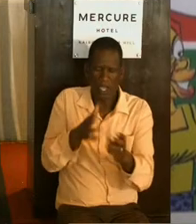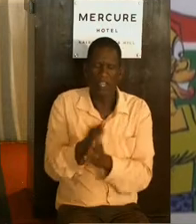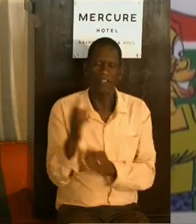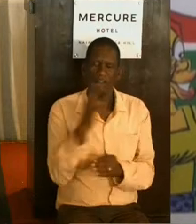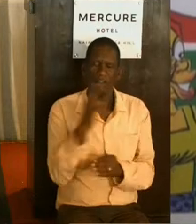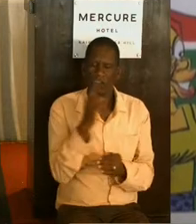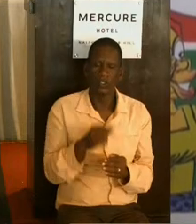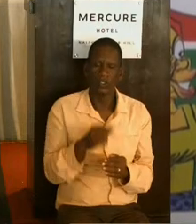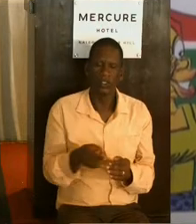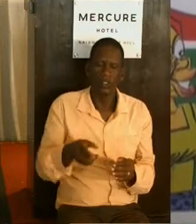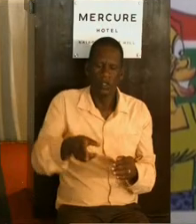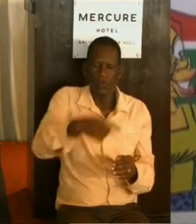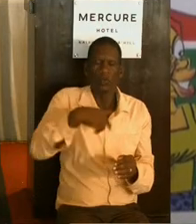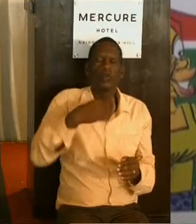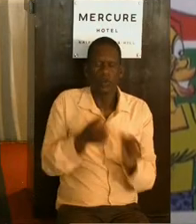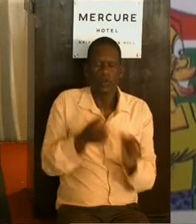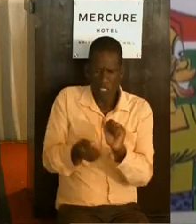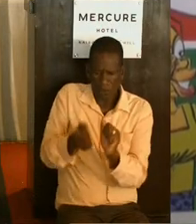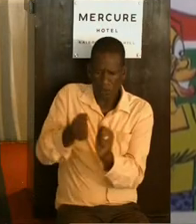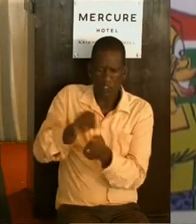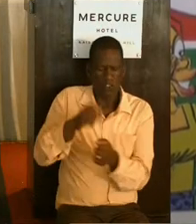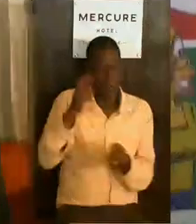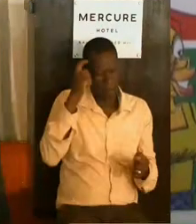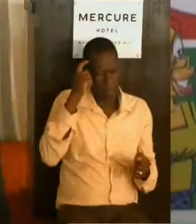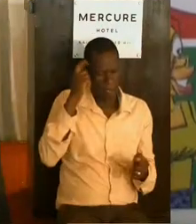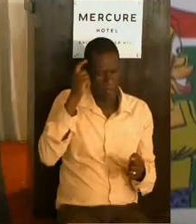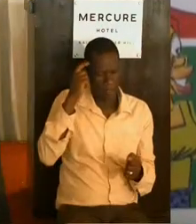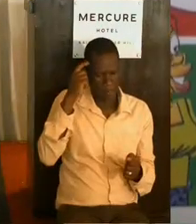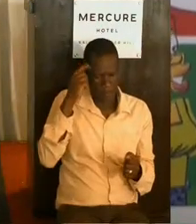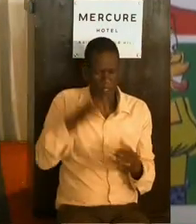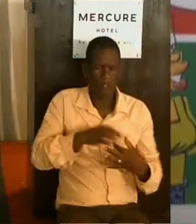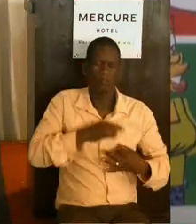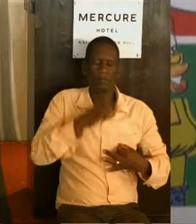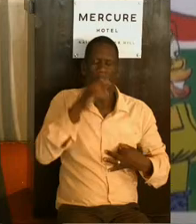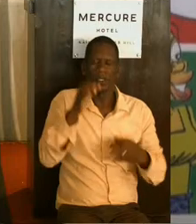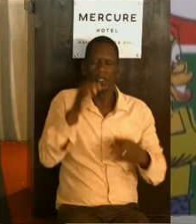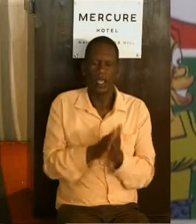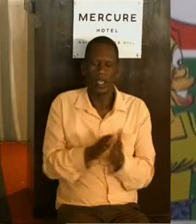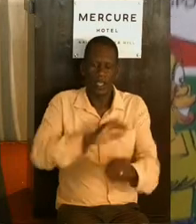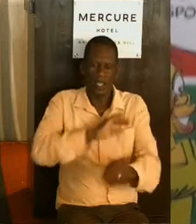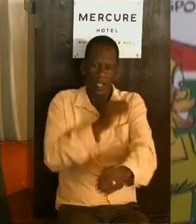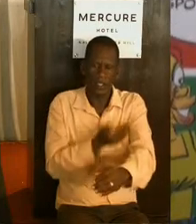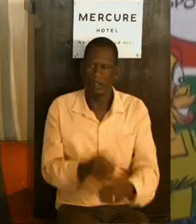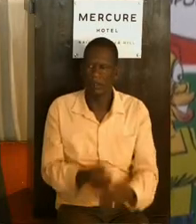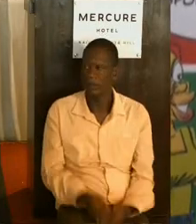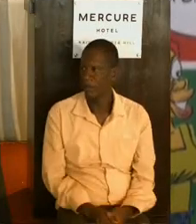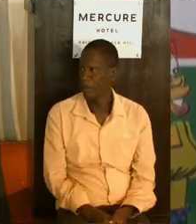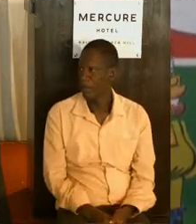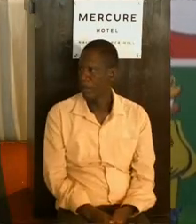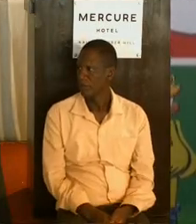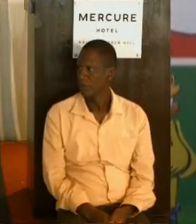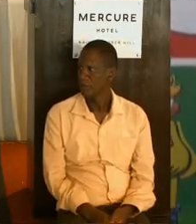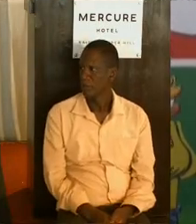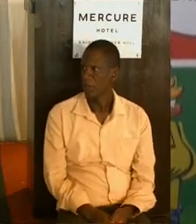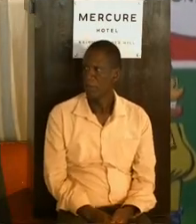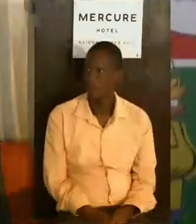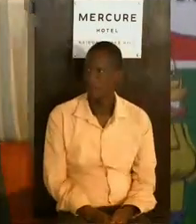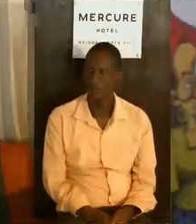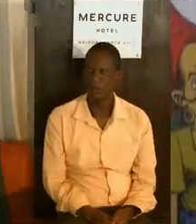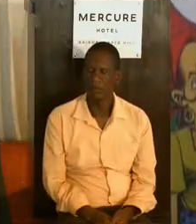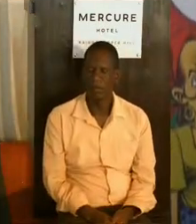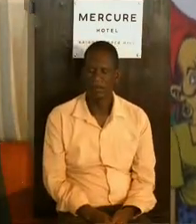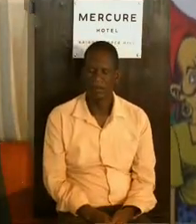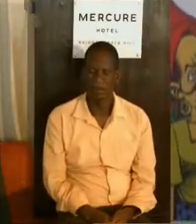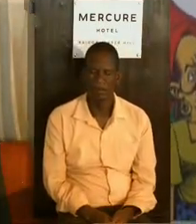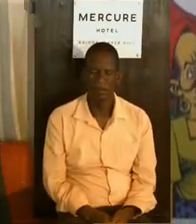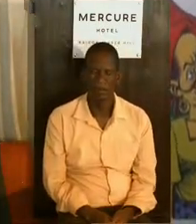violence hours is a revolution of the Mind spirit and energy I'm knocking on